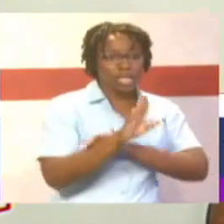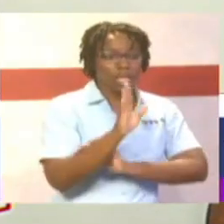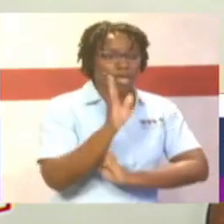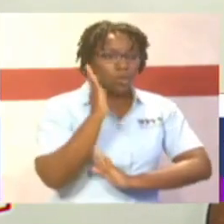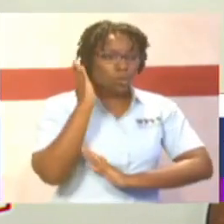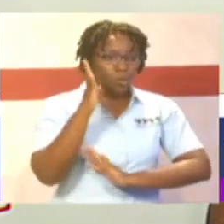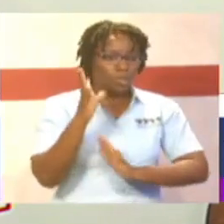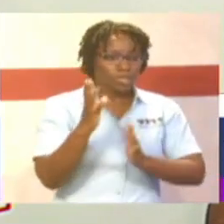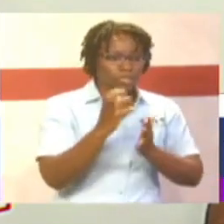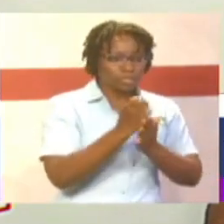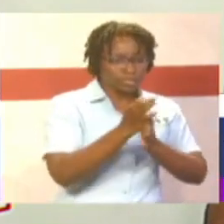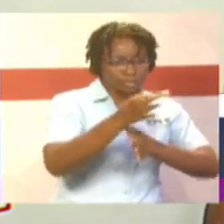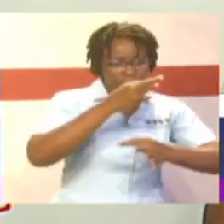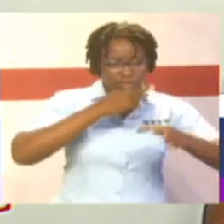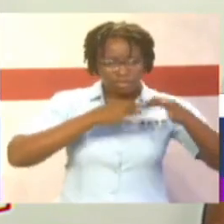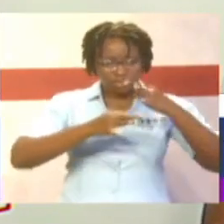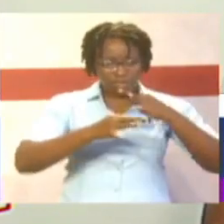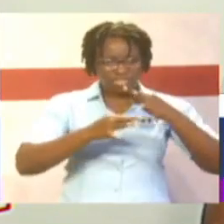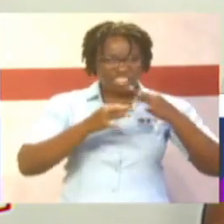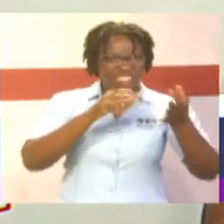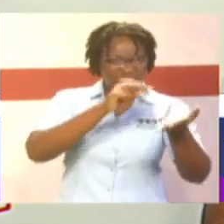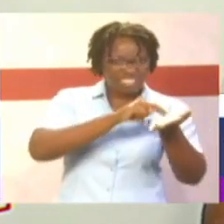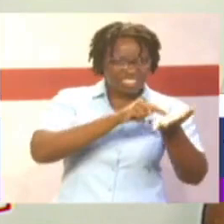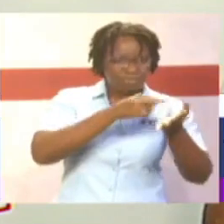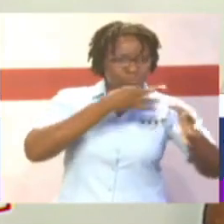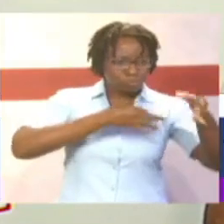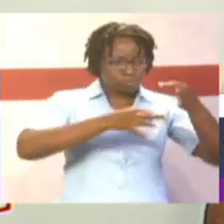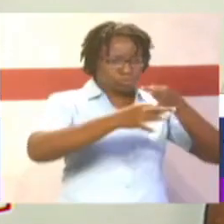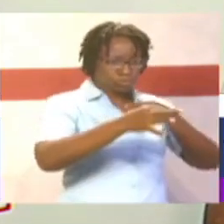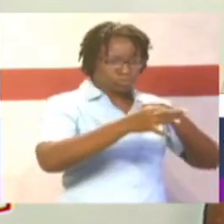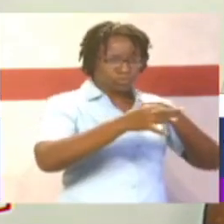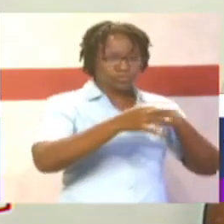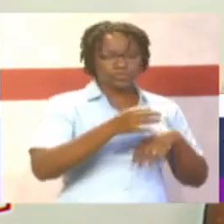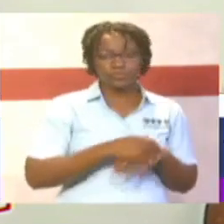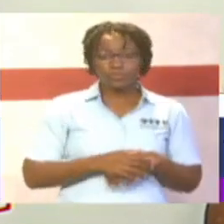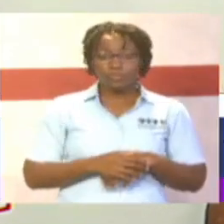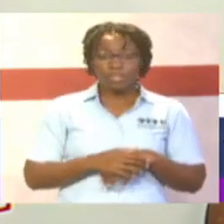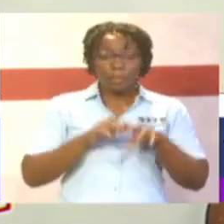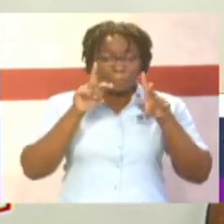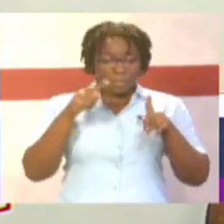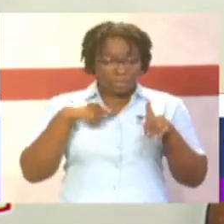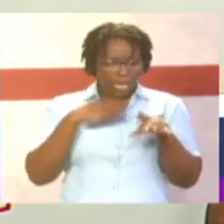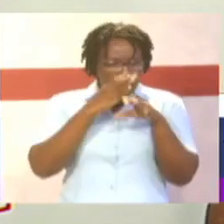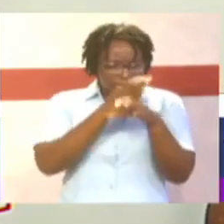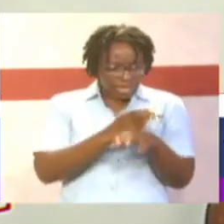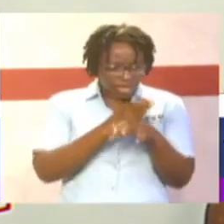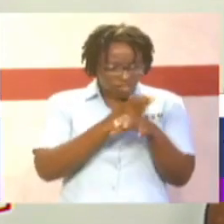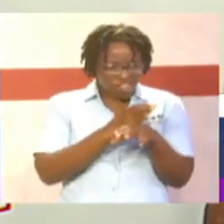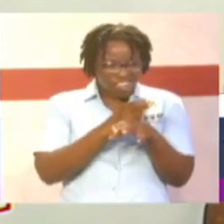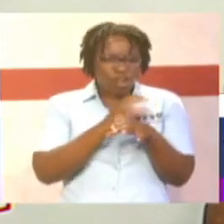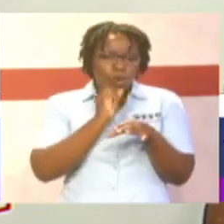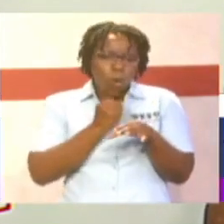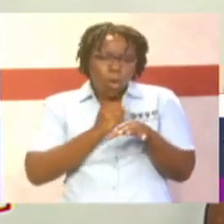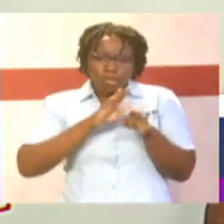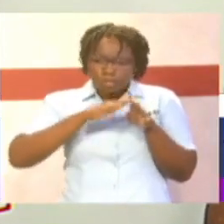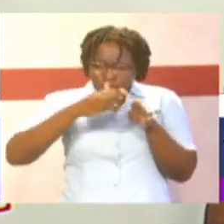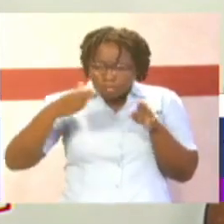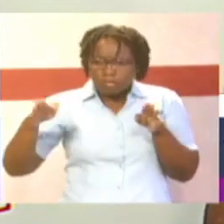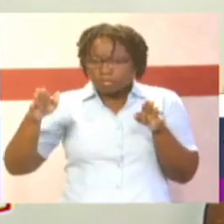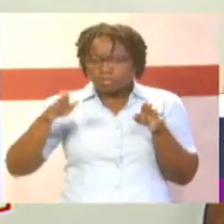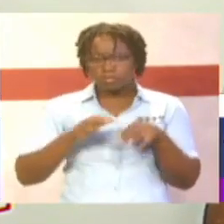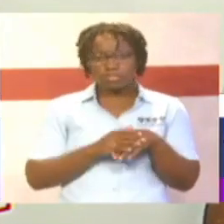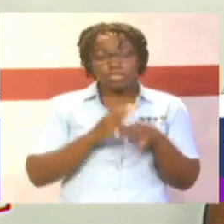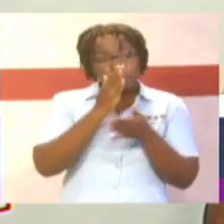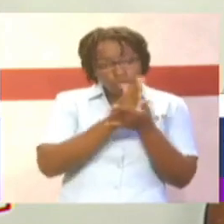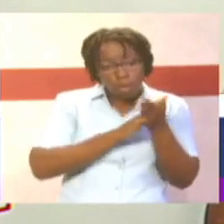my assigned suite from the nurse on the previous shift. The patients in my care vary in ages. Some are